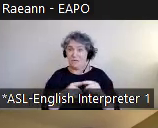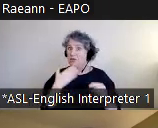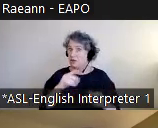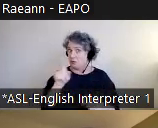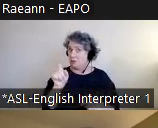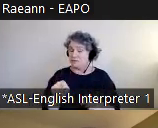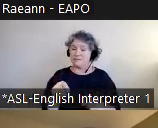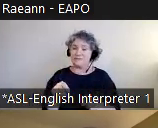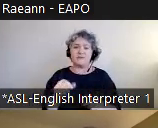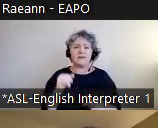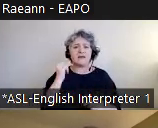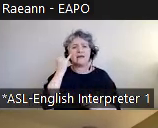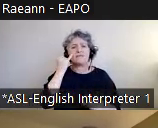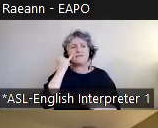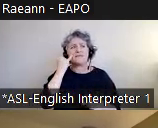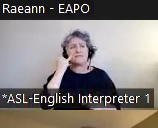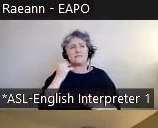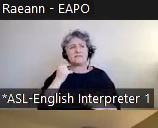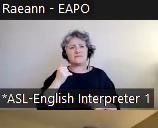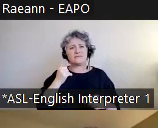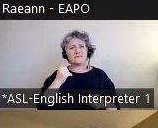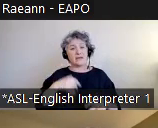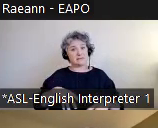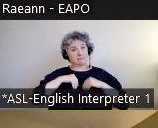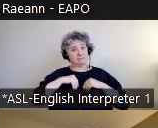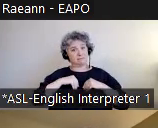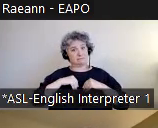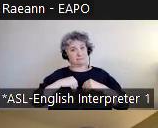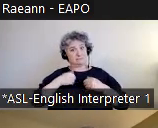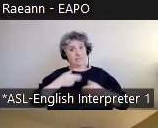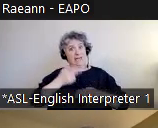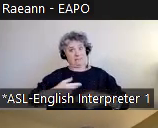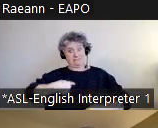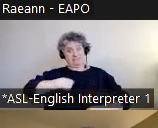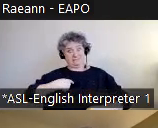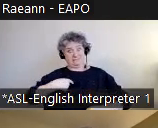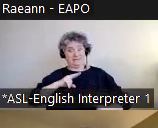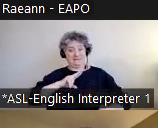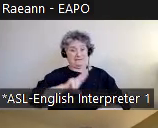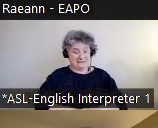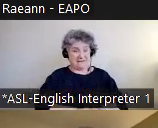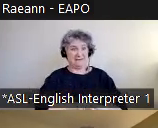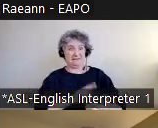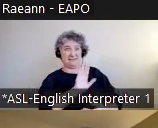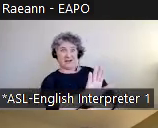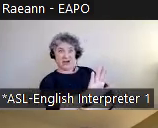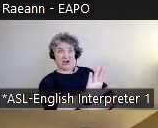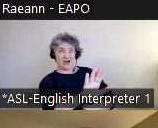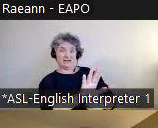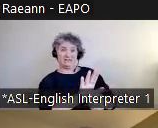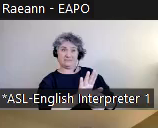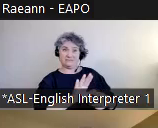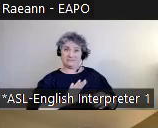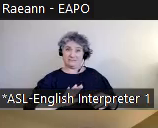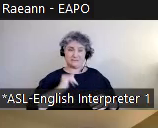like taking on a power of attorney a huge undertaking? If someone asks you, you want to make sure you can do a good